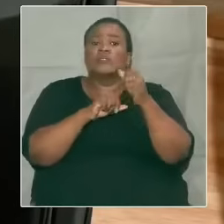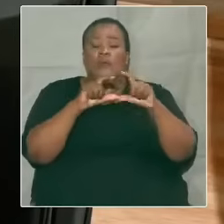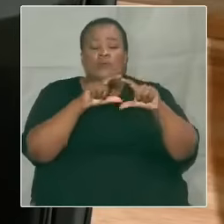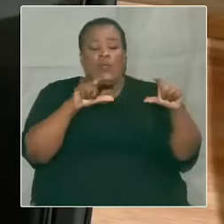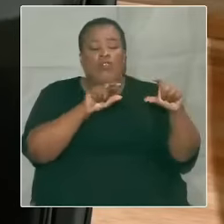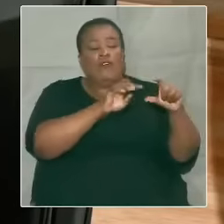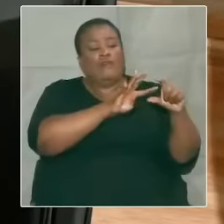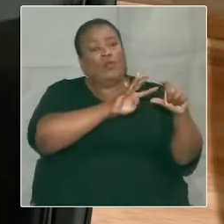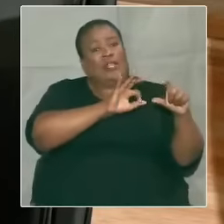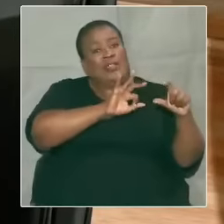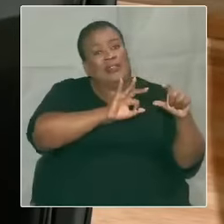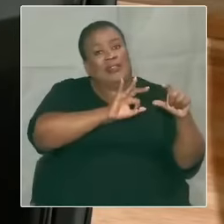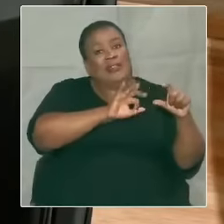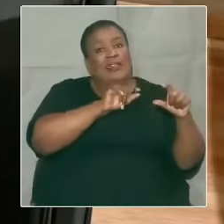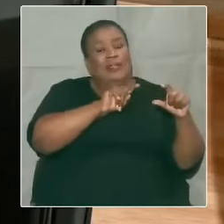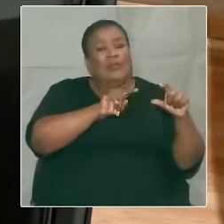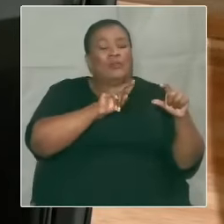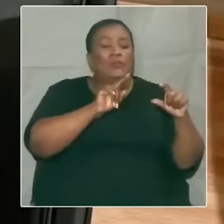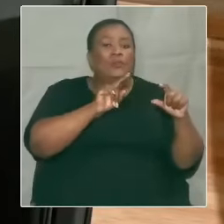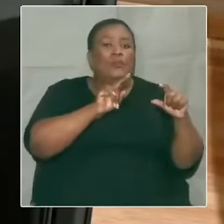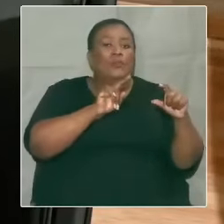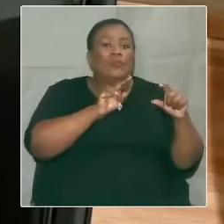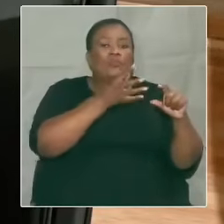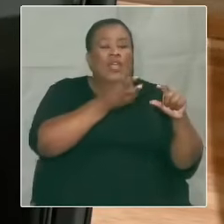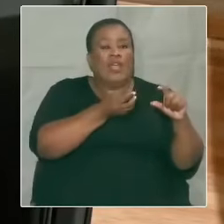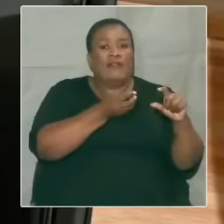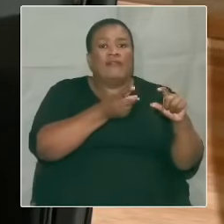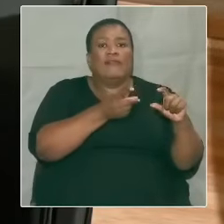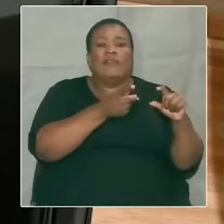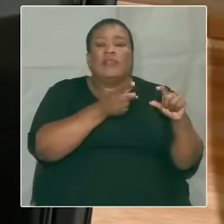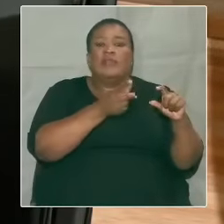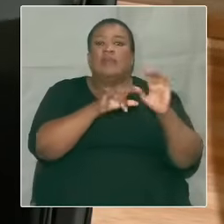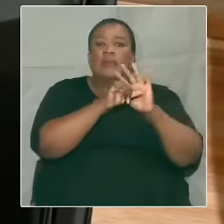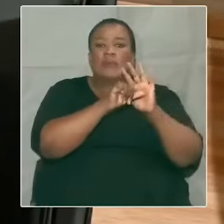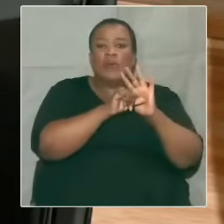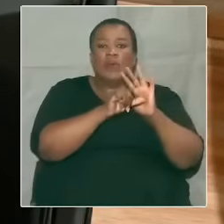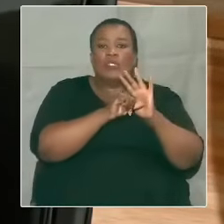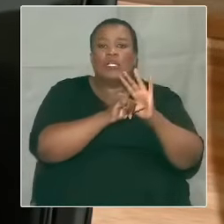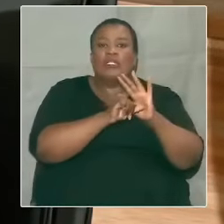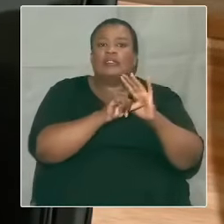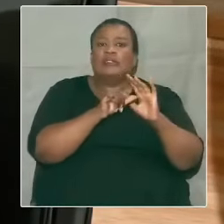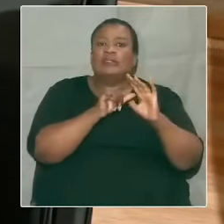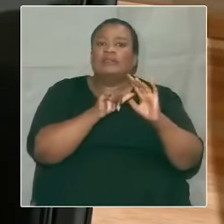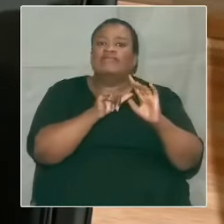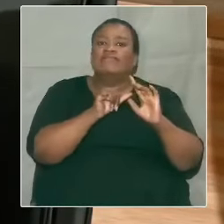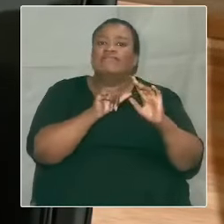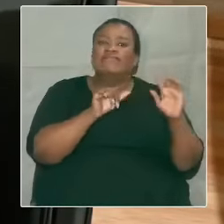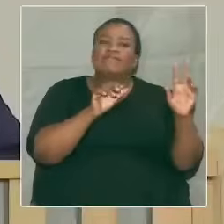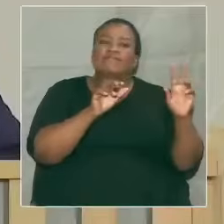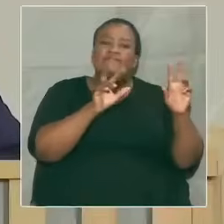paragraph 43, you deal with your key areas of responsibility